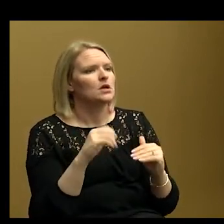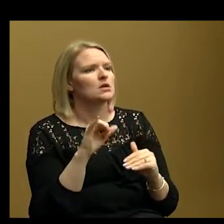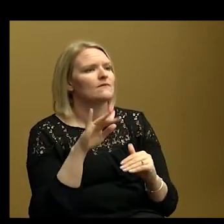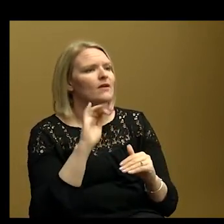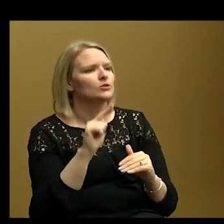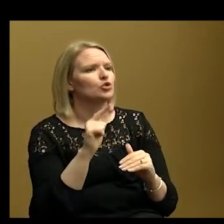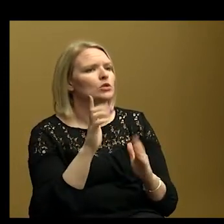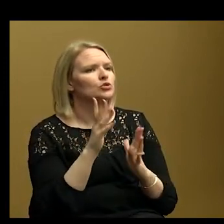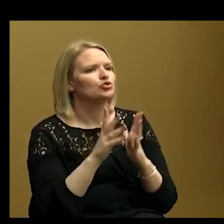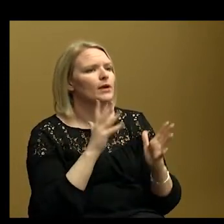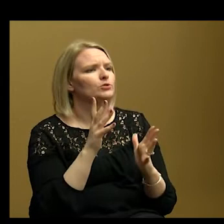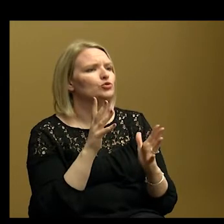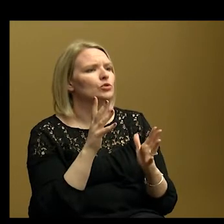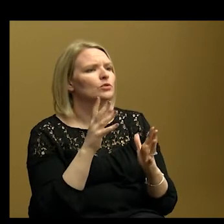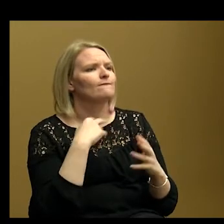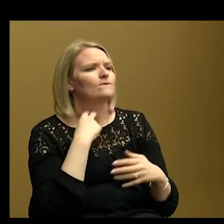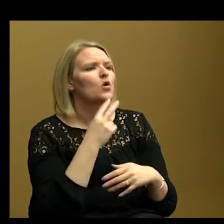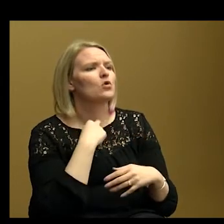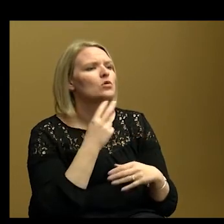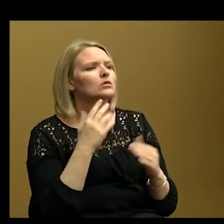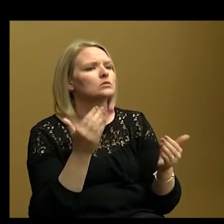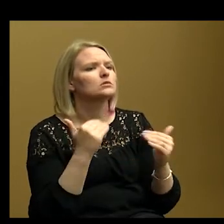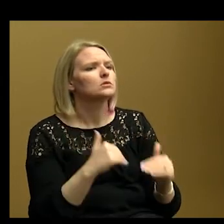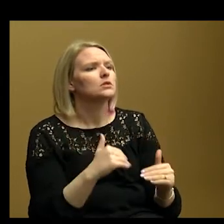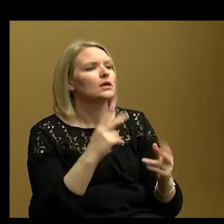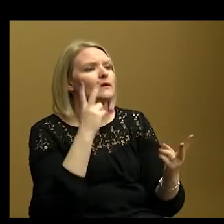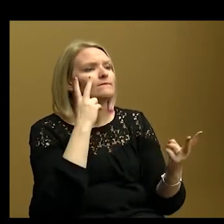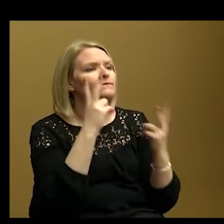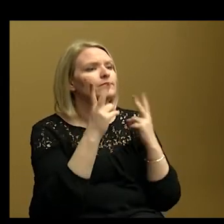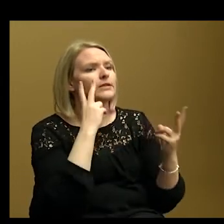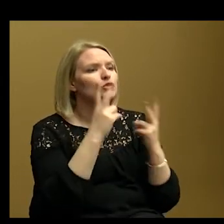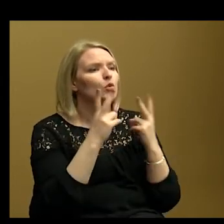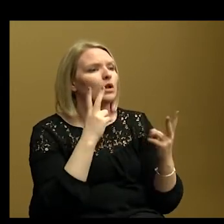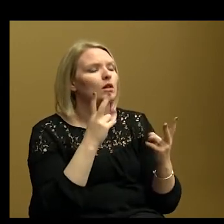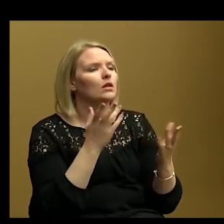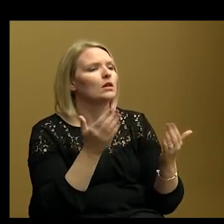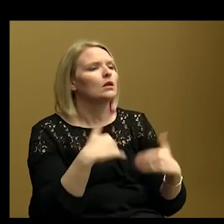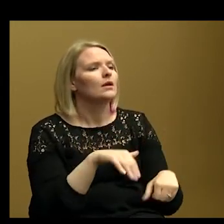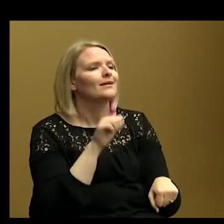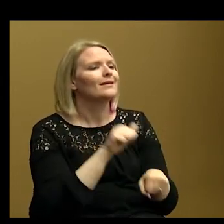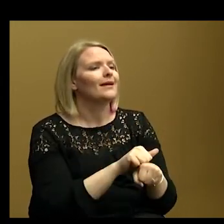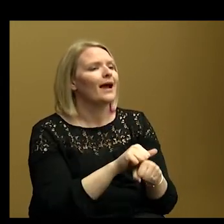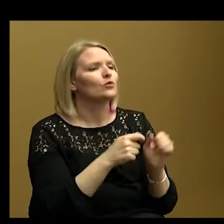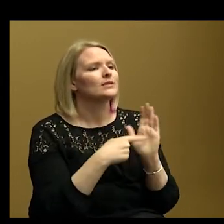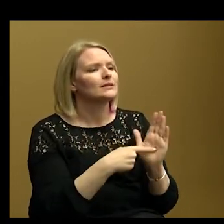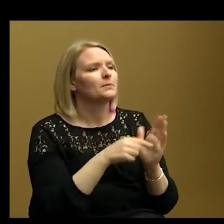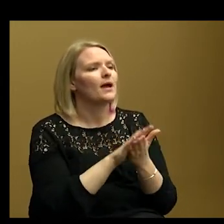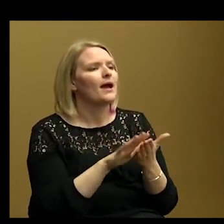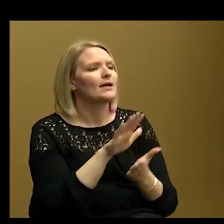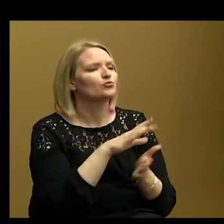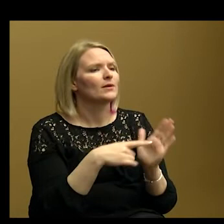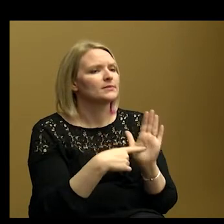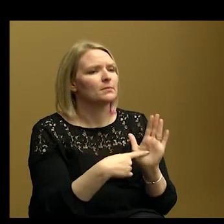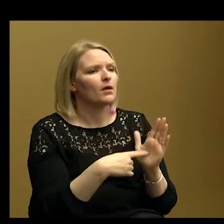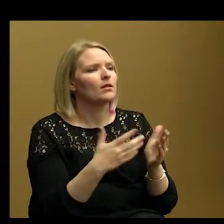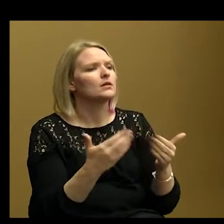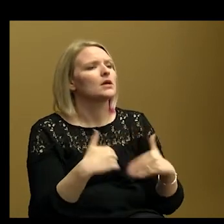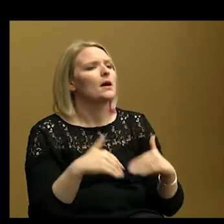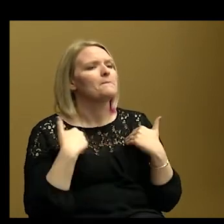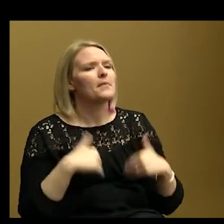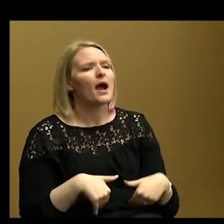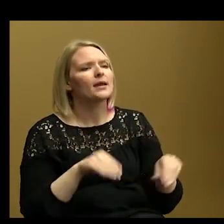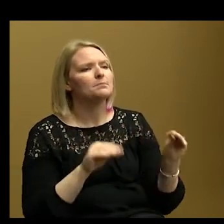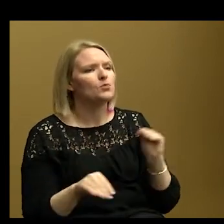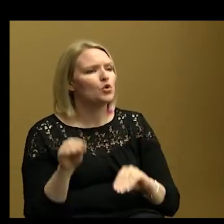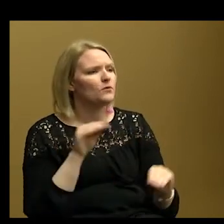and vocals, visual, concrete symbols, abstract symbols, body